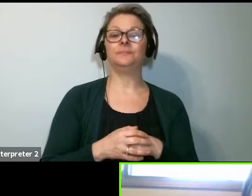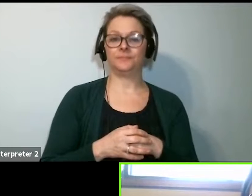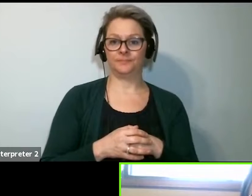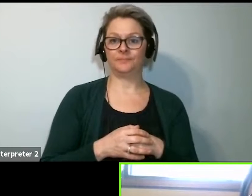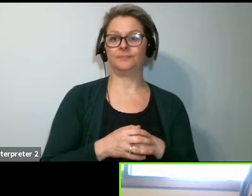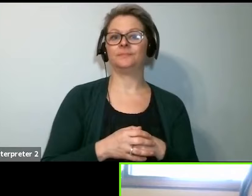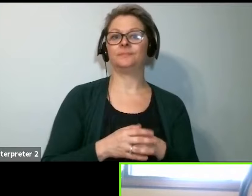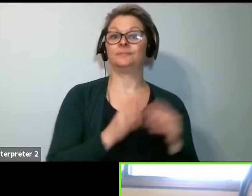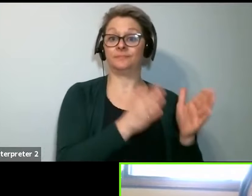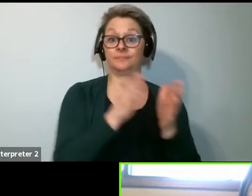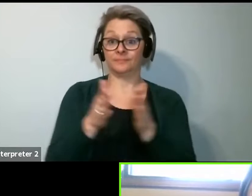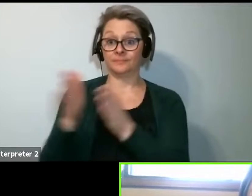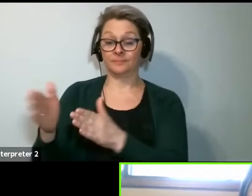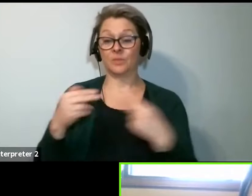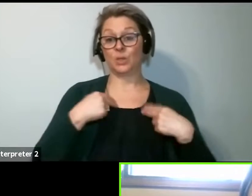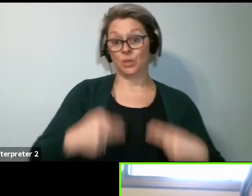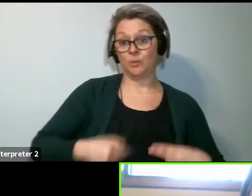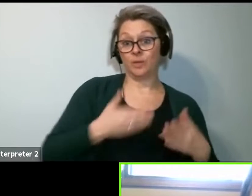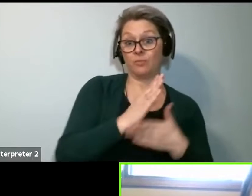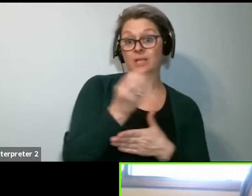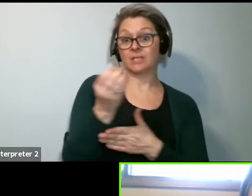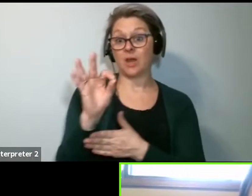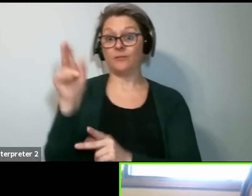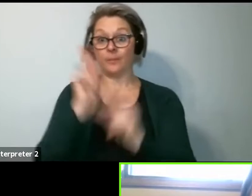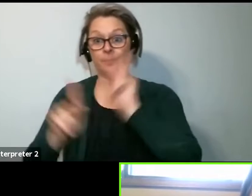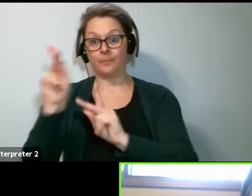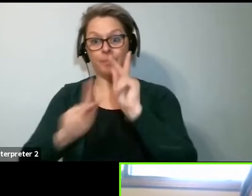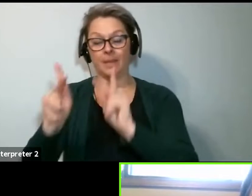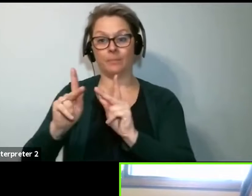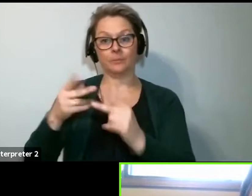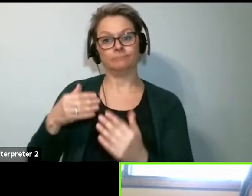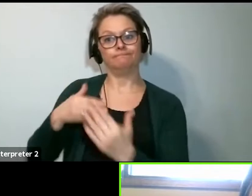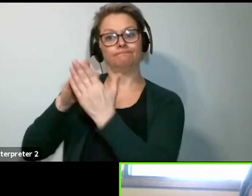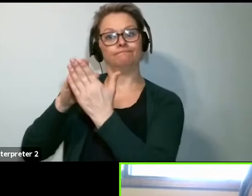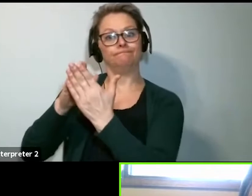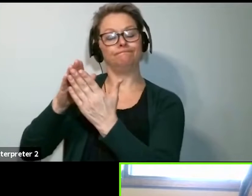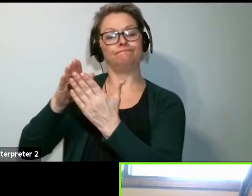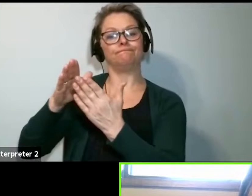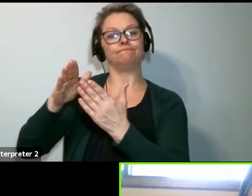would be the human rights of people facing accessibility issues.